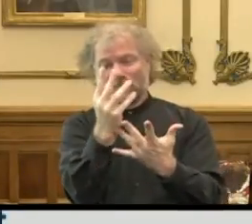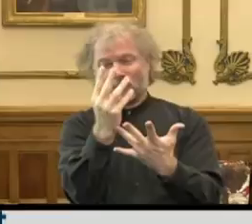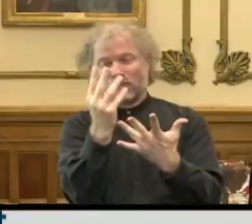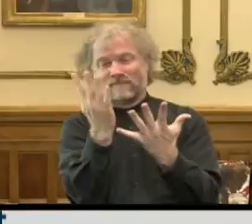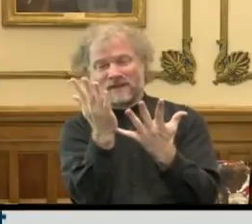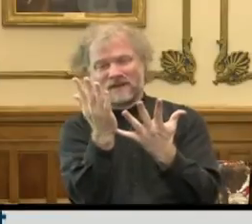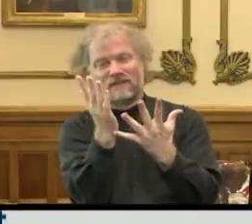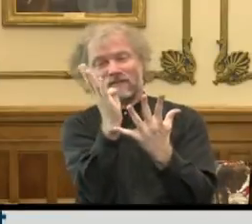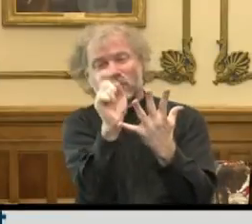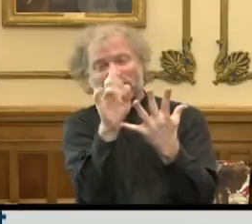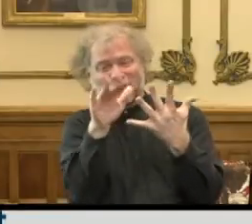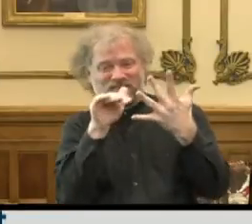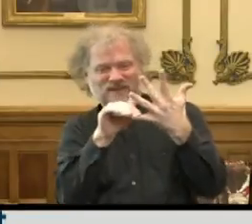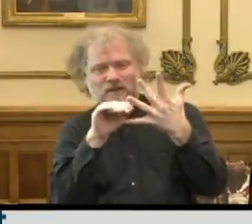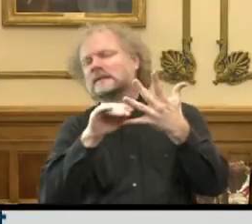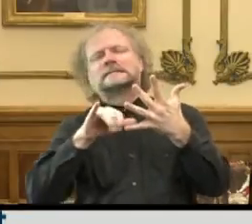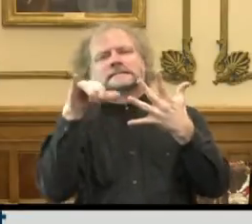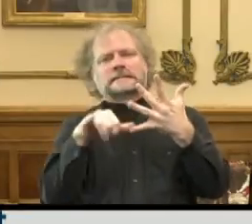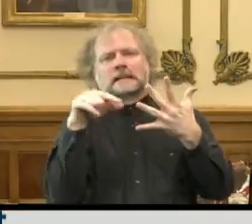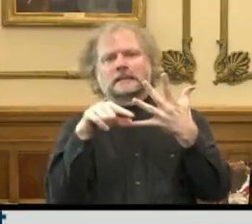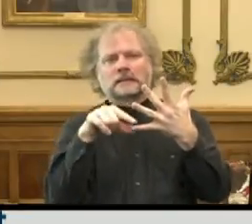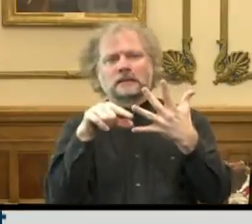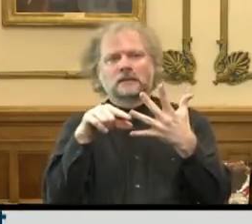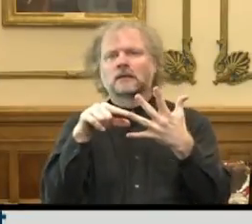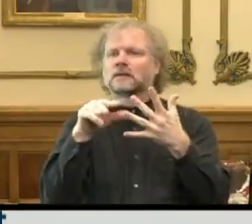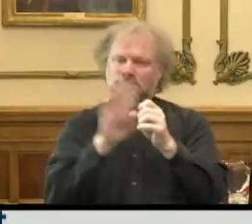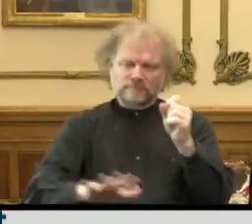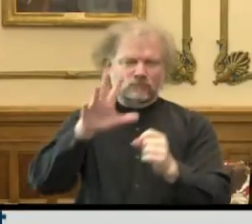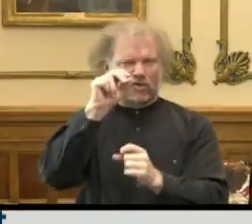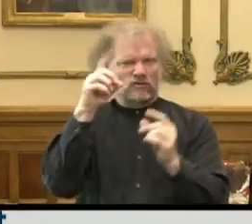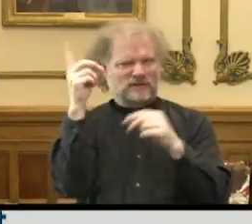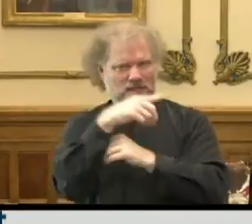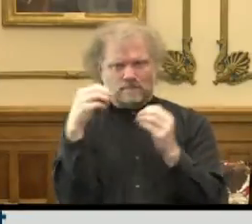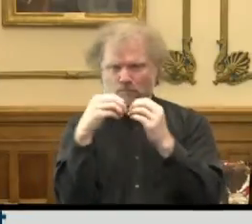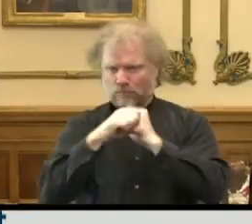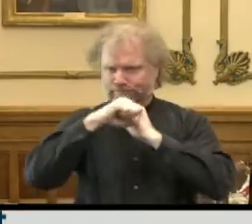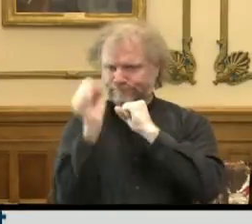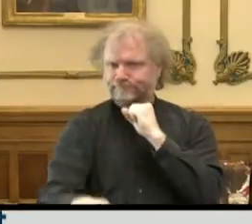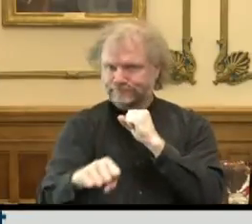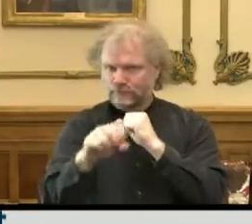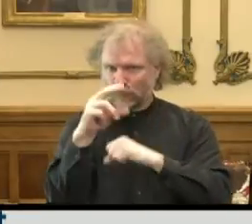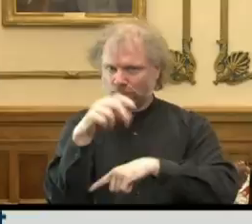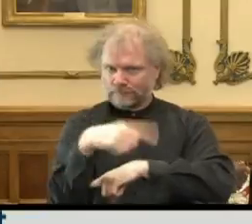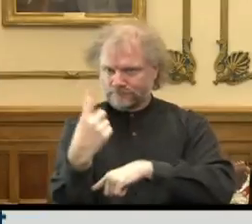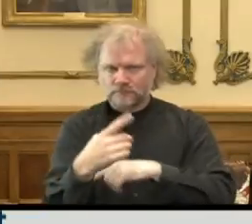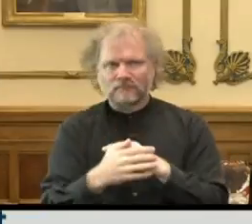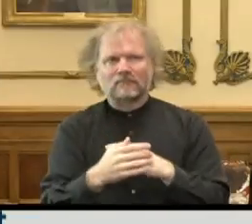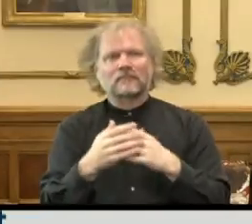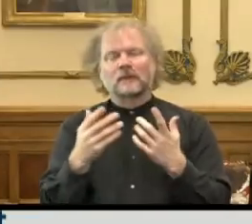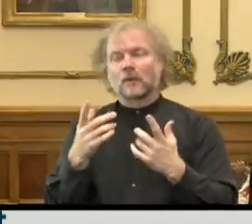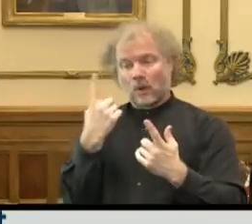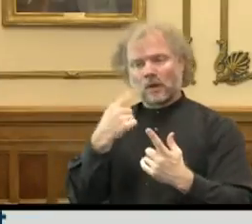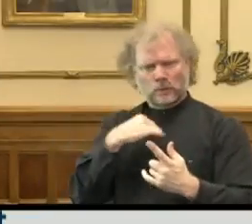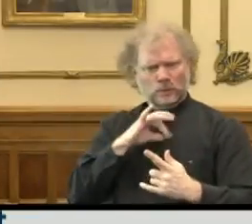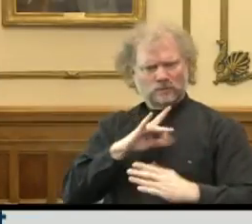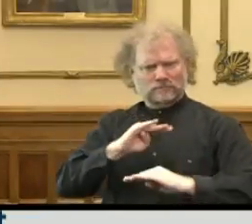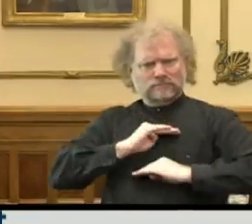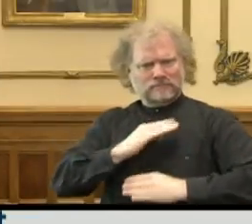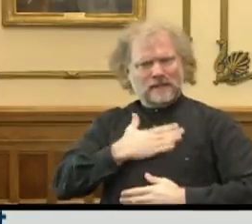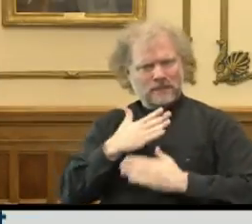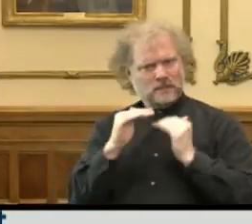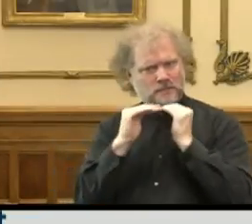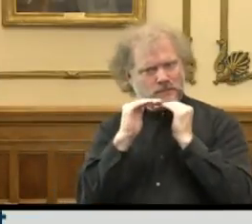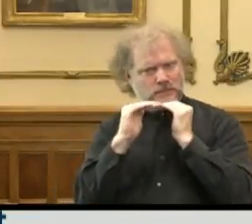with the mask mandates statewide for another 30 days. We're on one hand, we're pleased that we've been holding steady,